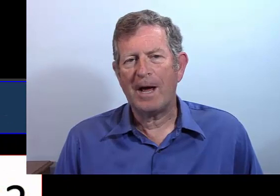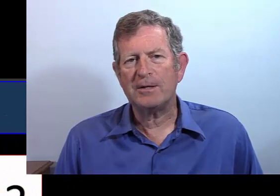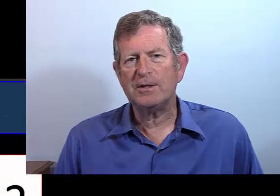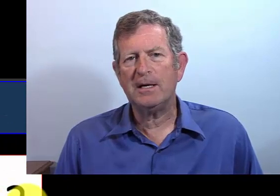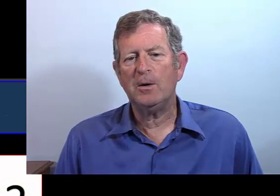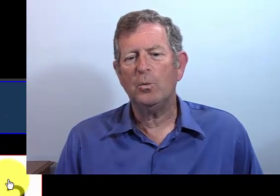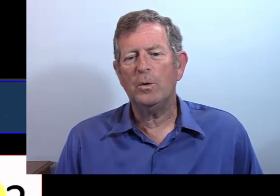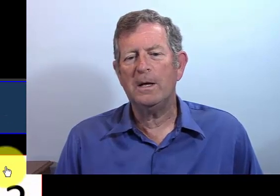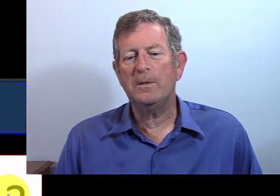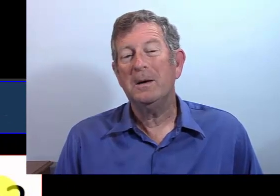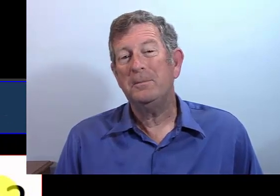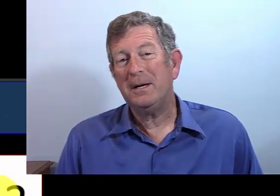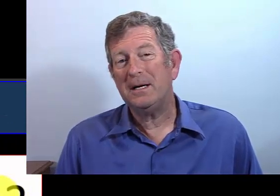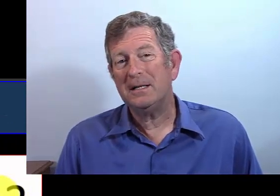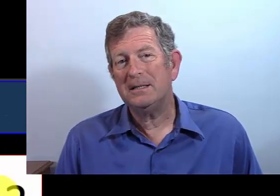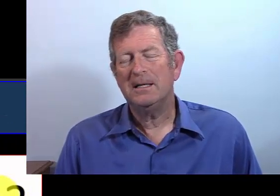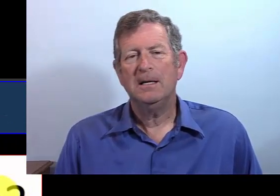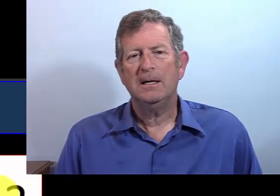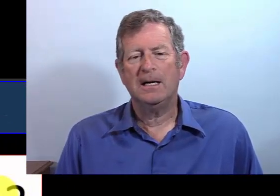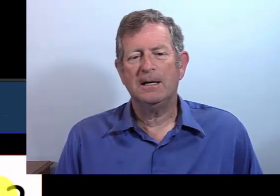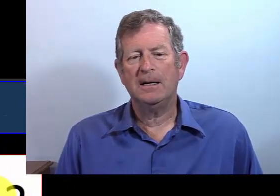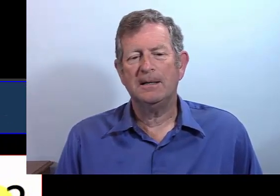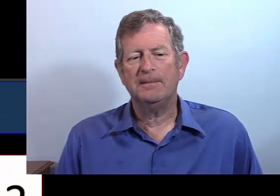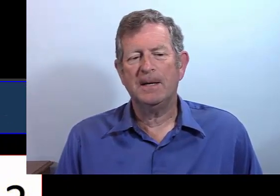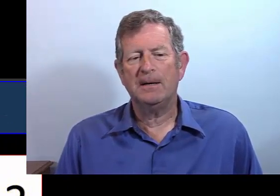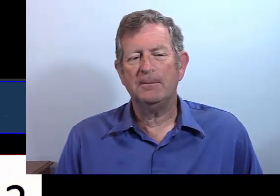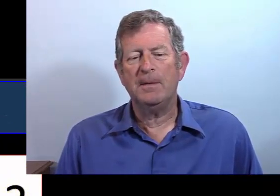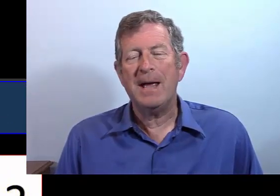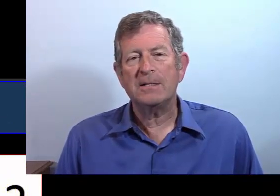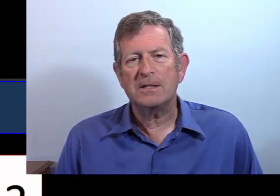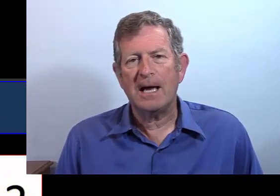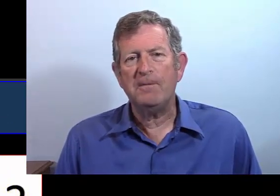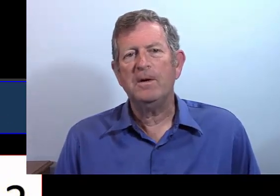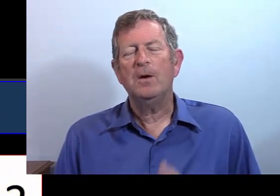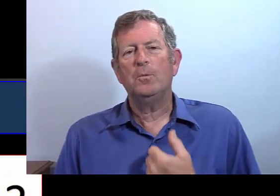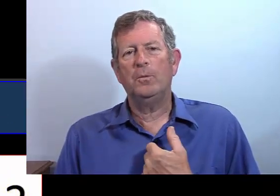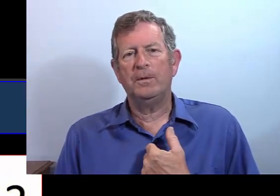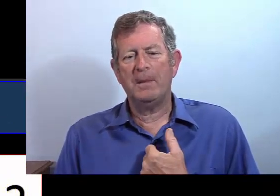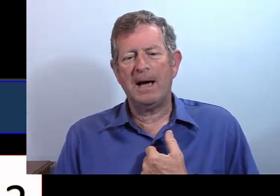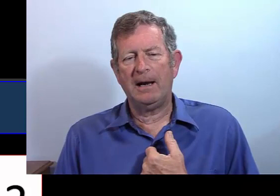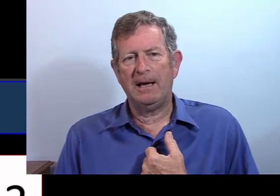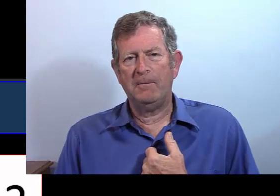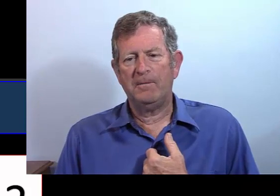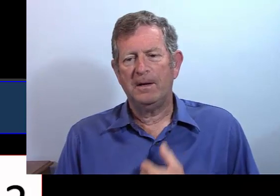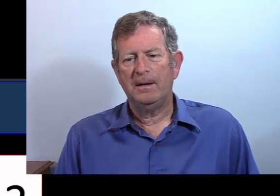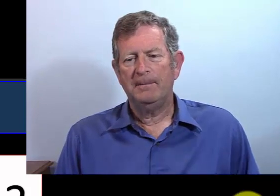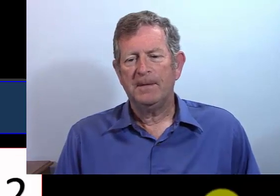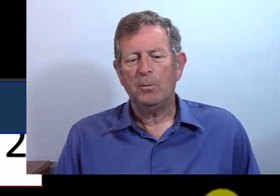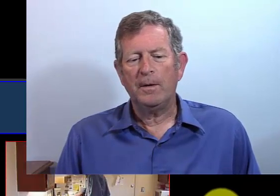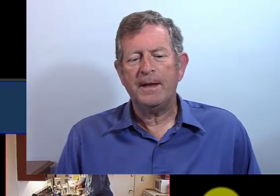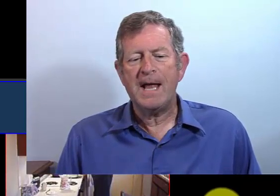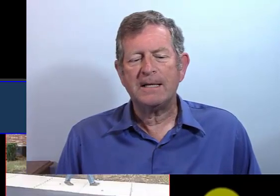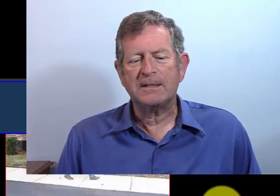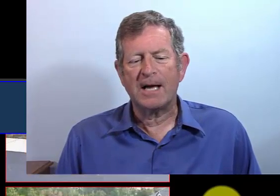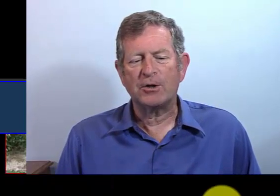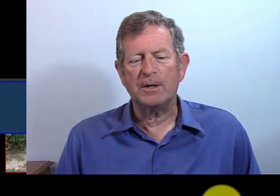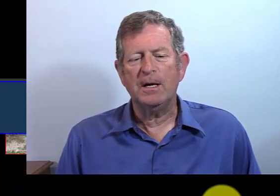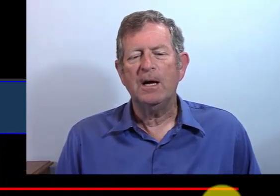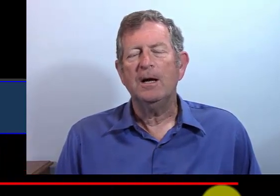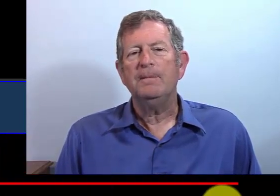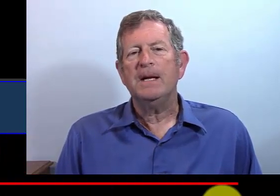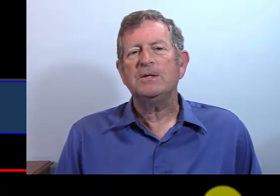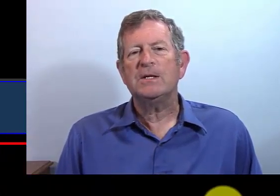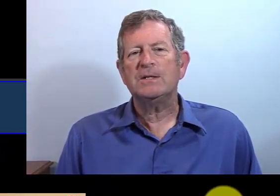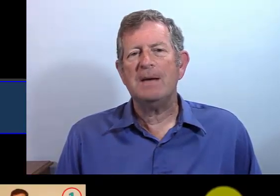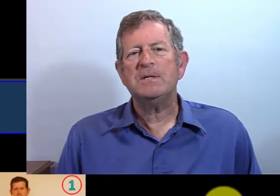and contrasting with but, the man's life with my life. Well, in the next